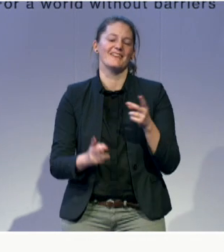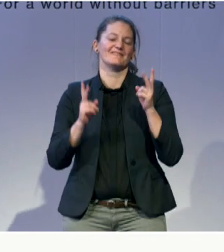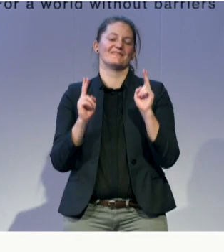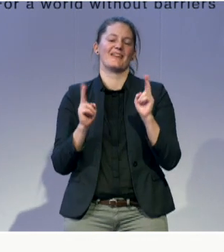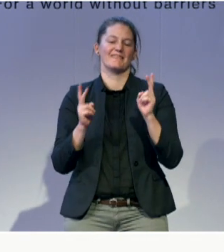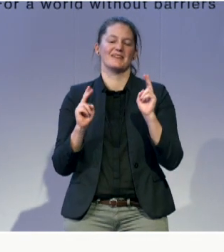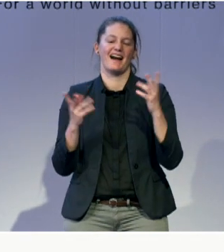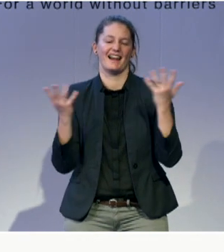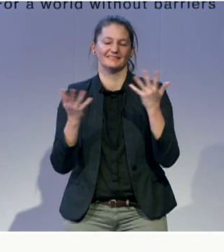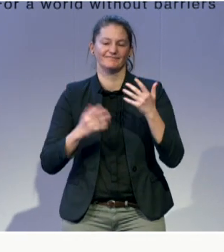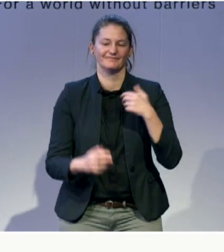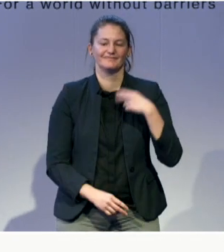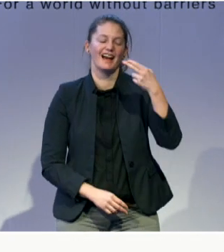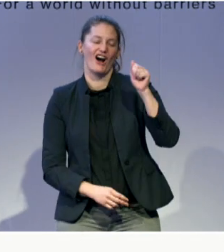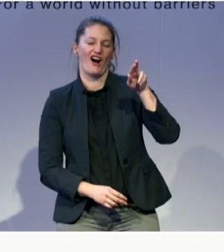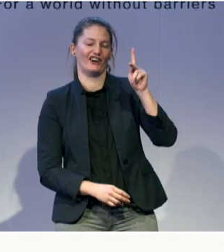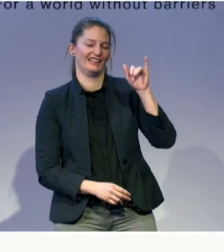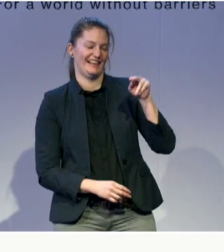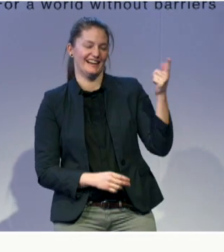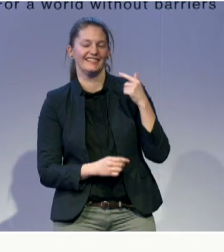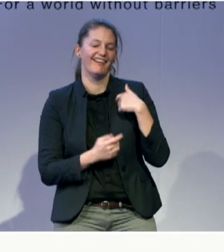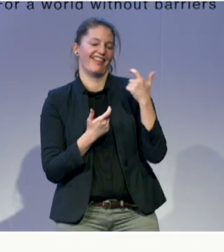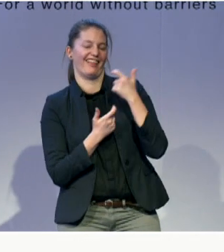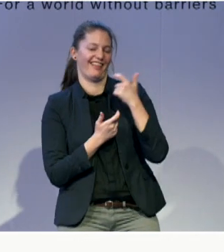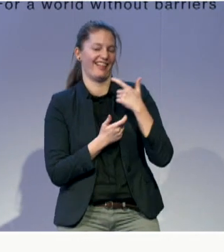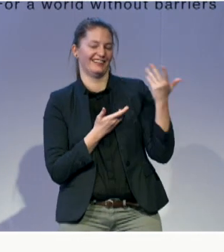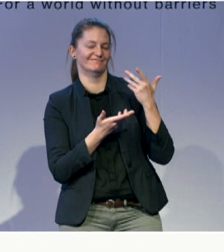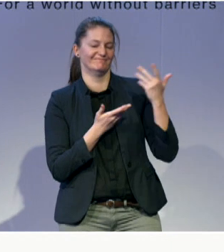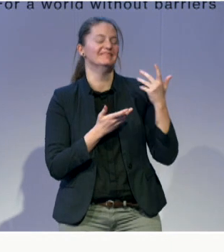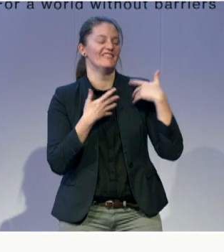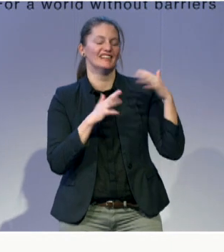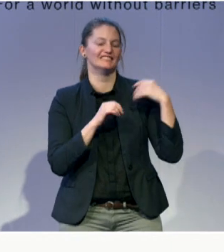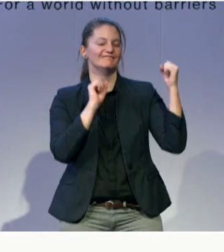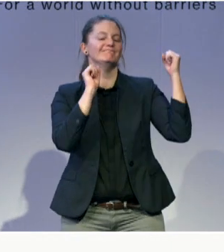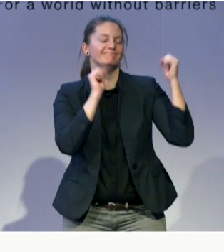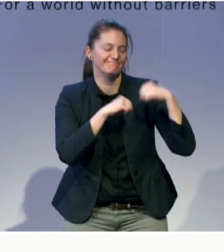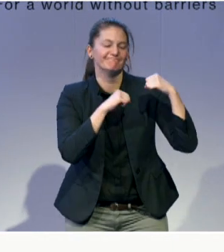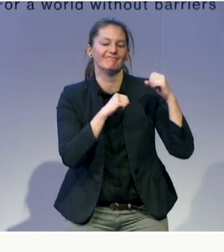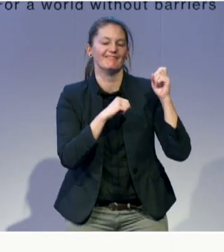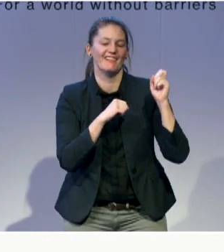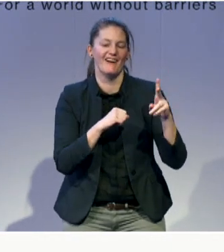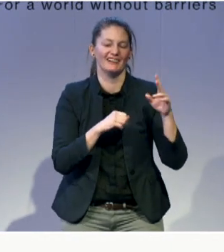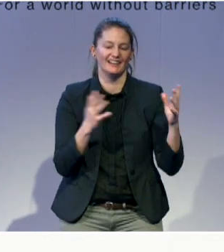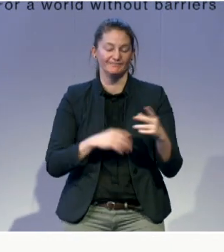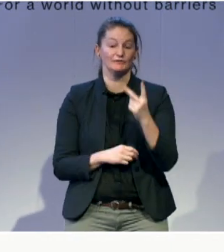I've been very lucky and blessed in so many ways, and I originally had my text of a speech and